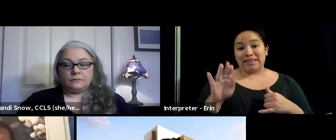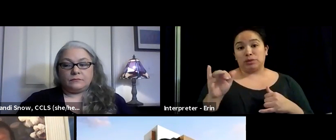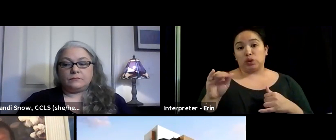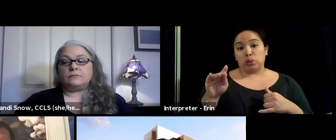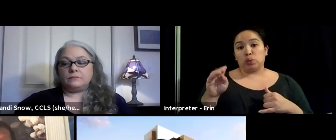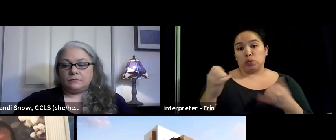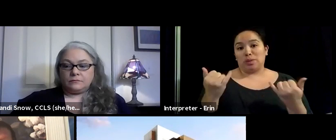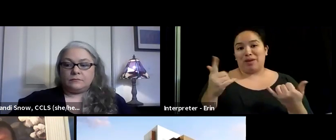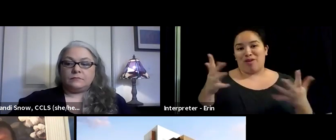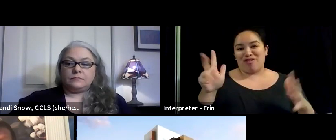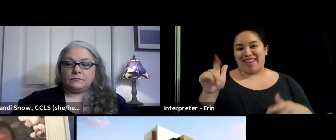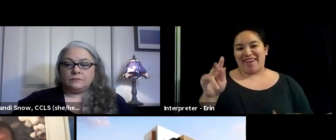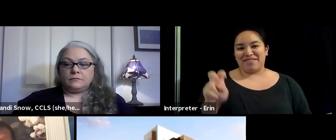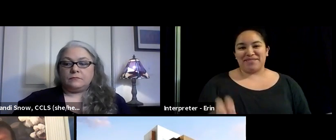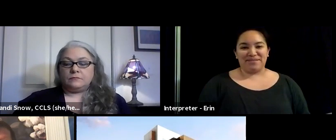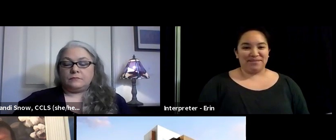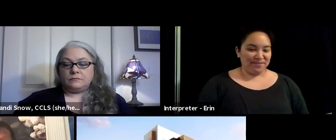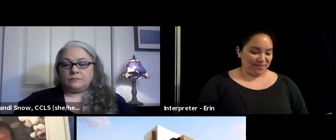live.